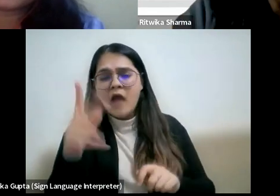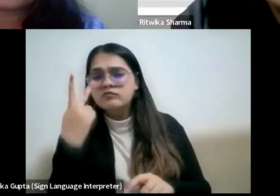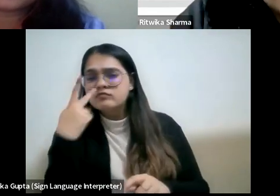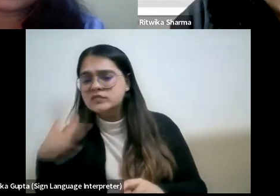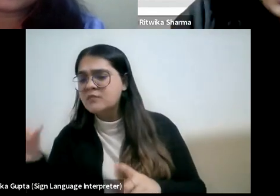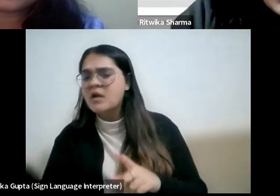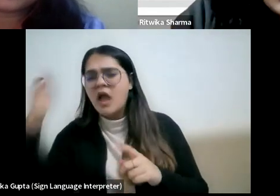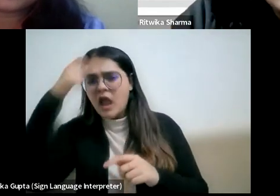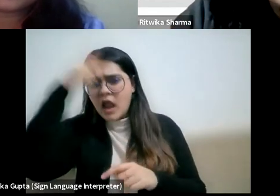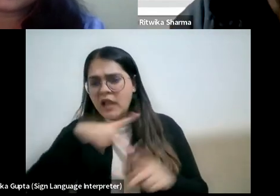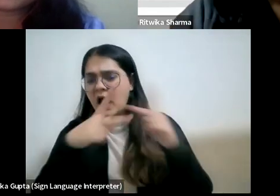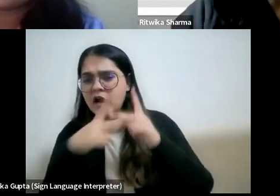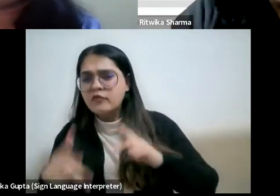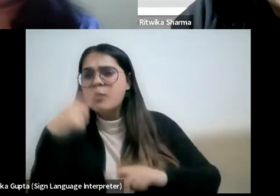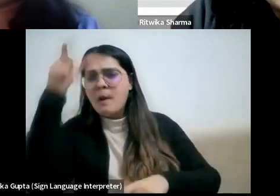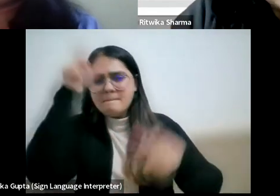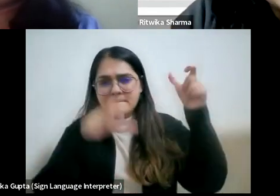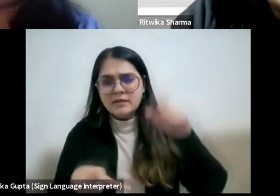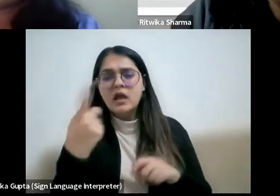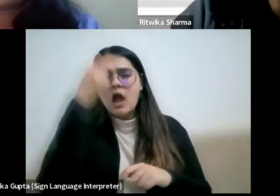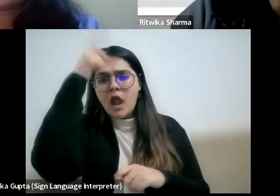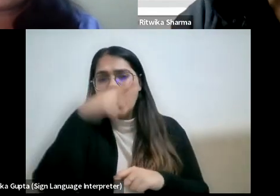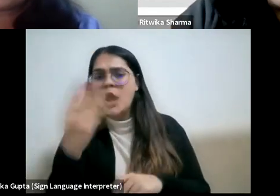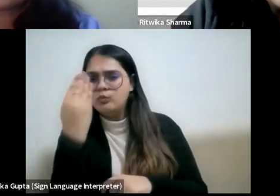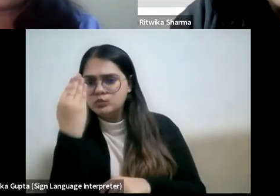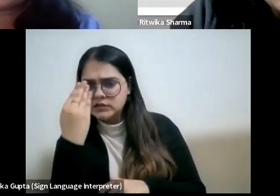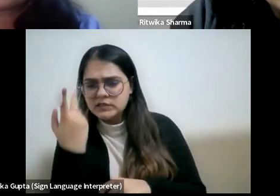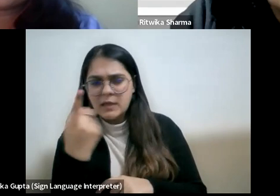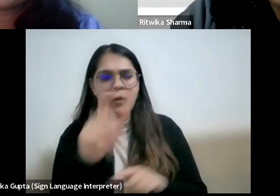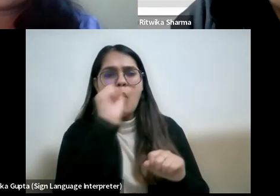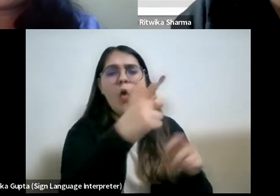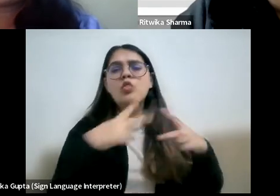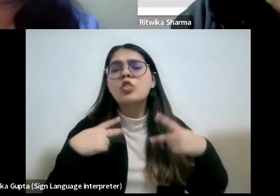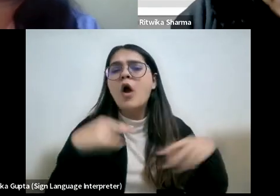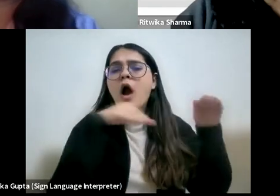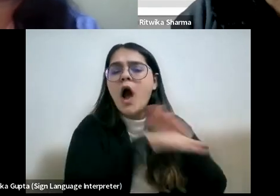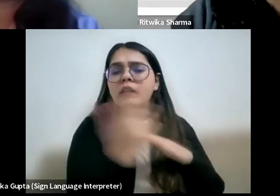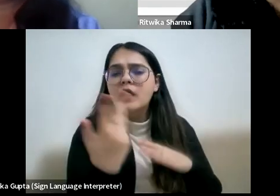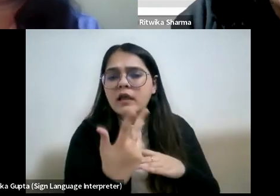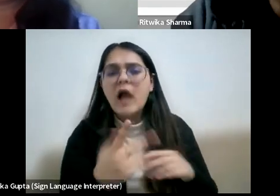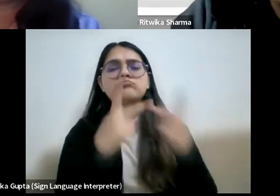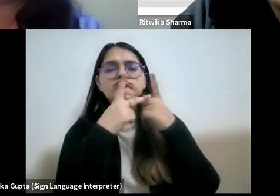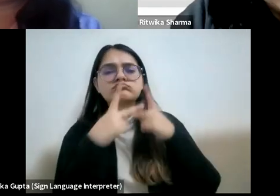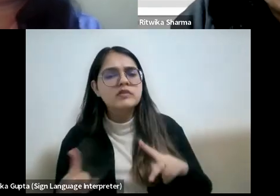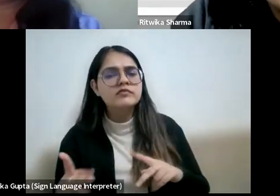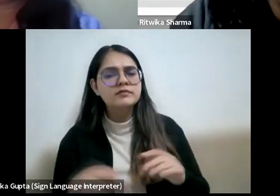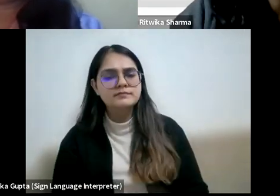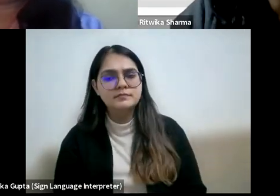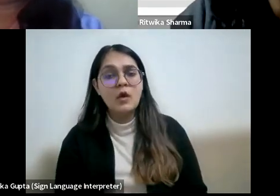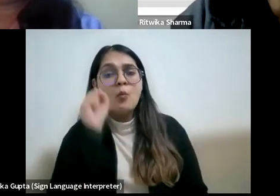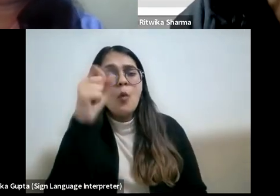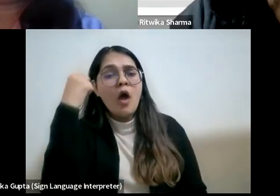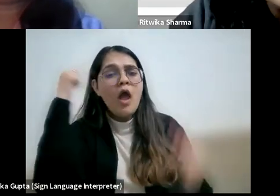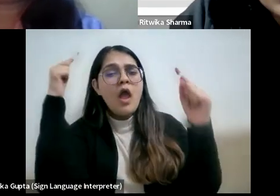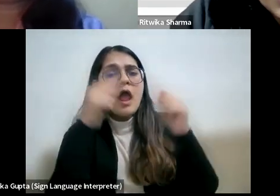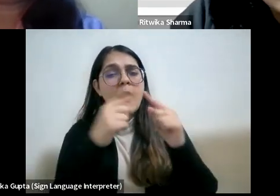Act 2019 on Indian Muslims and unearthed the constitutional law issues it entails, with the eventual aim of developing